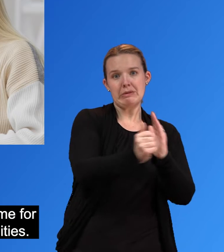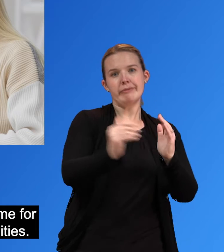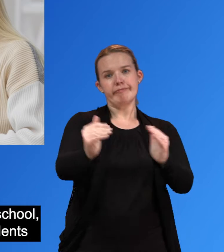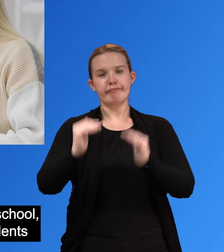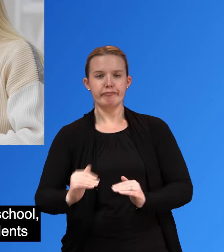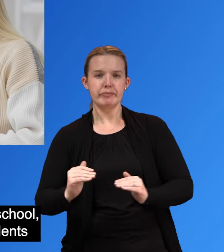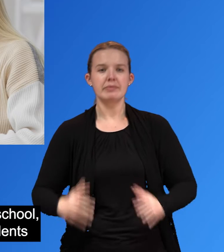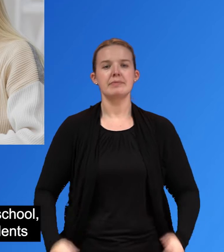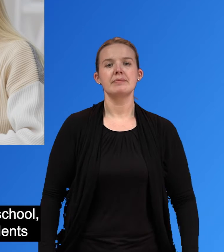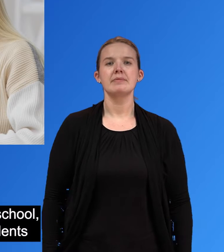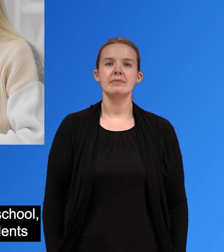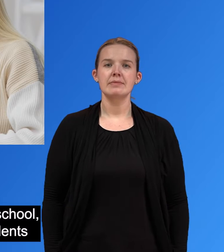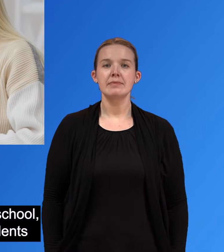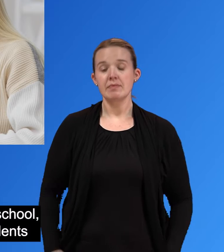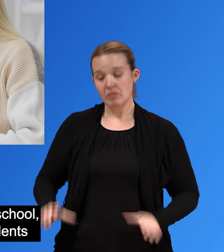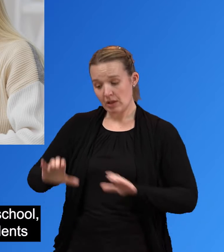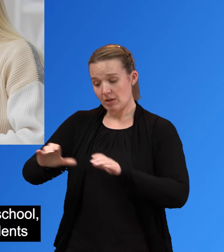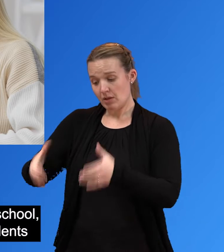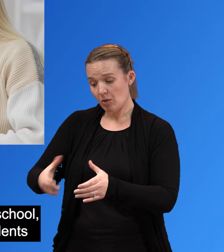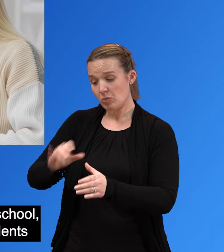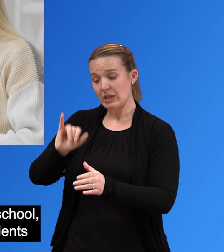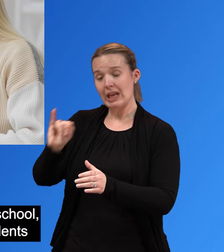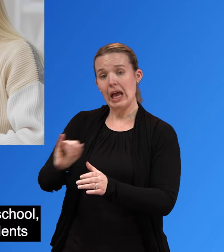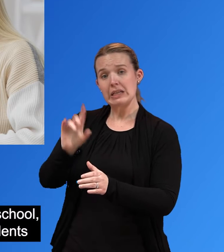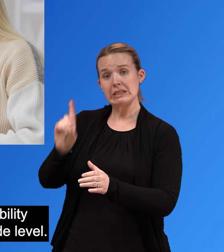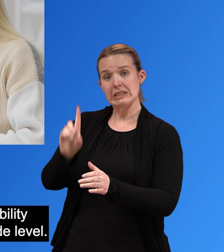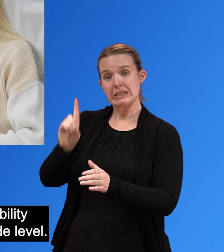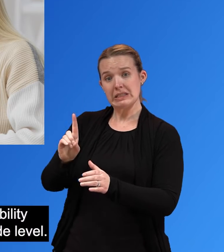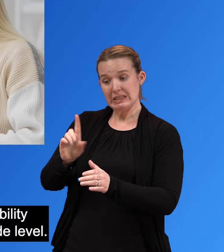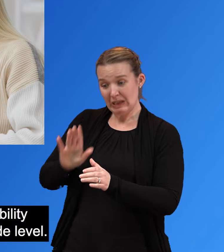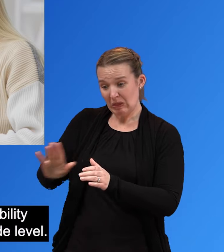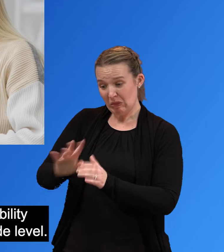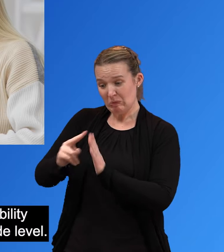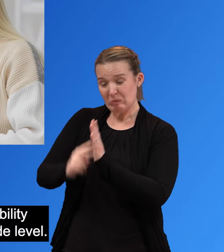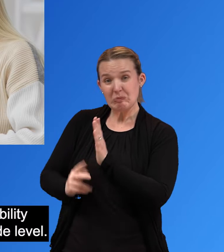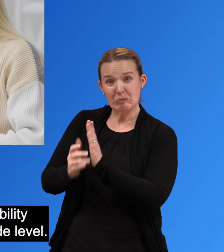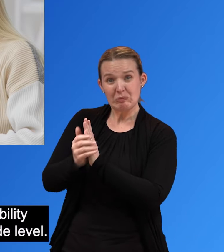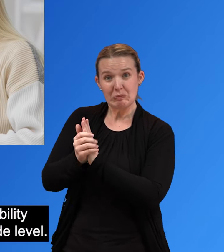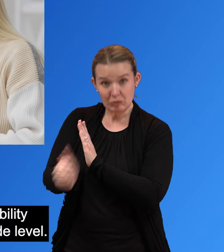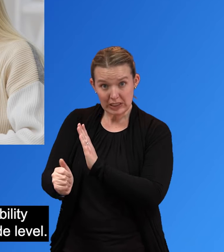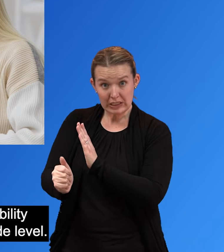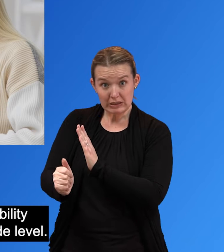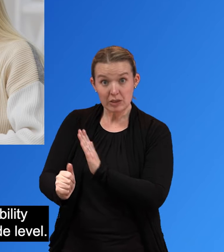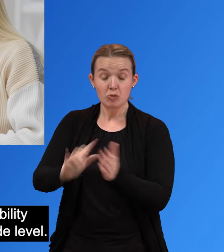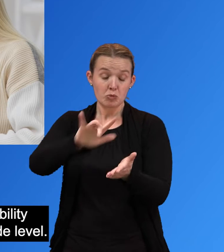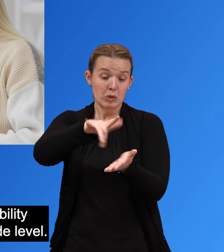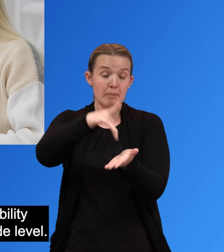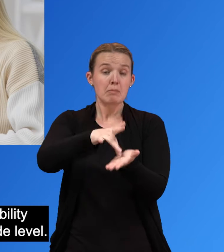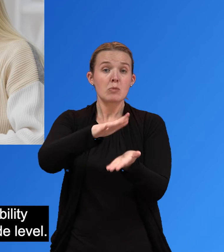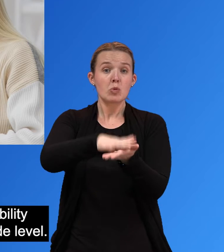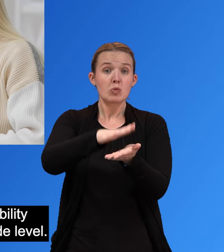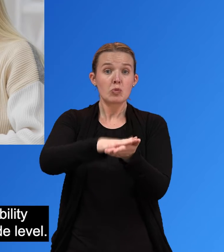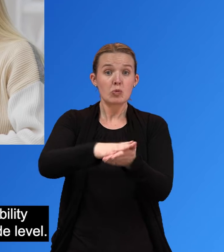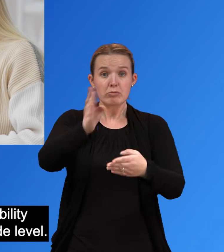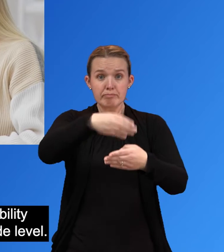disabilities. By the end of middle school, reading skills of students with intellectual disabilities stabilize below third grade